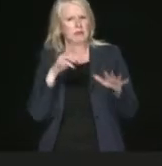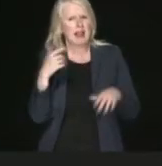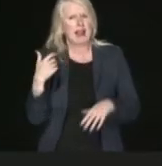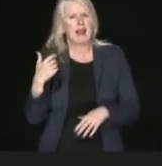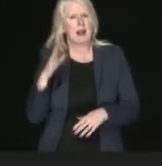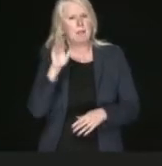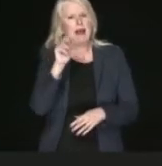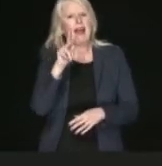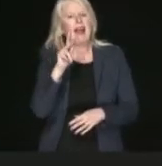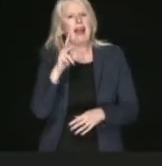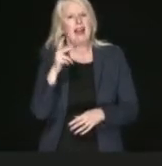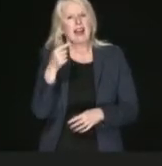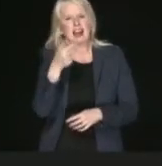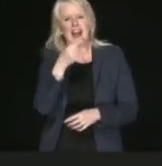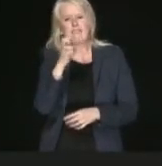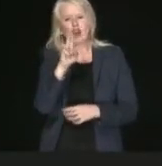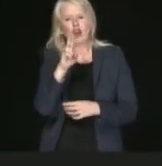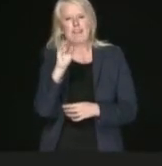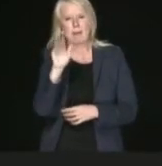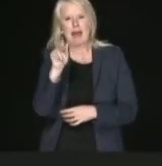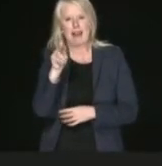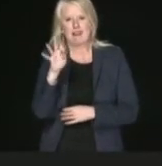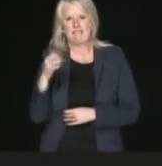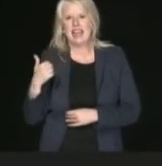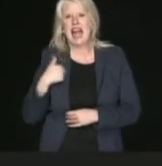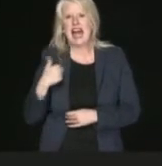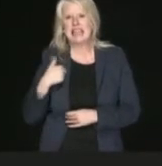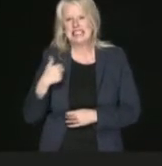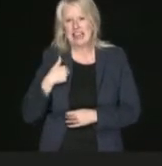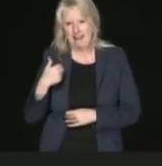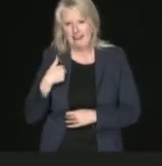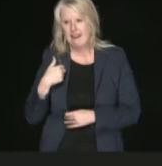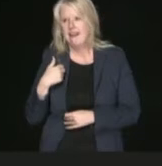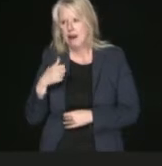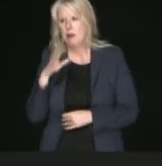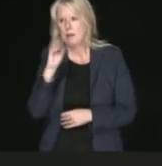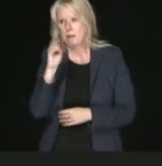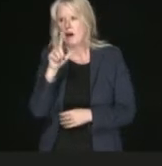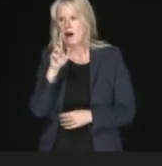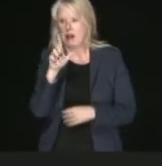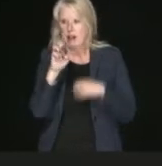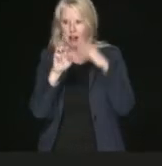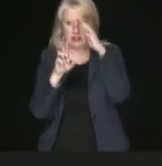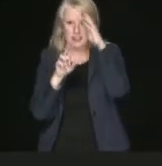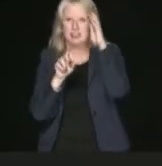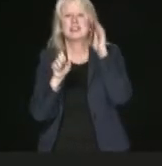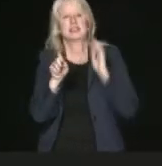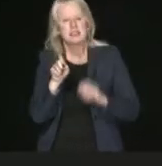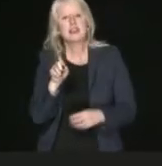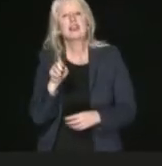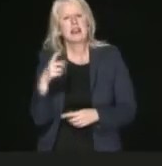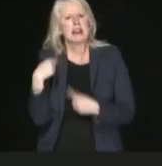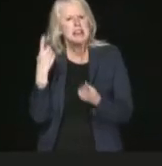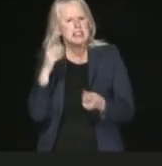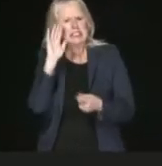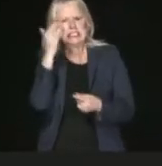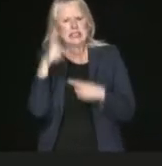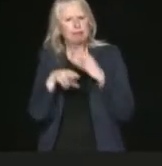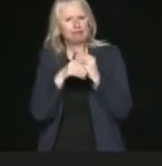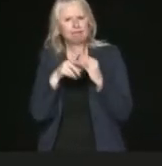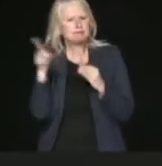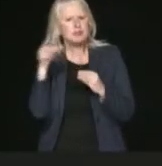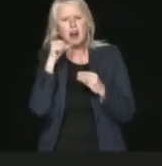Governor Paulos was not asked to extend his mandate,